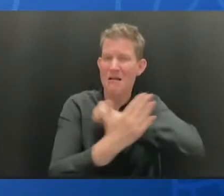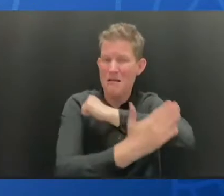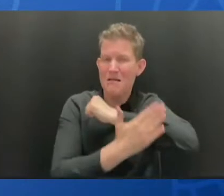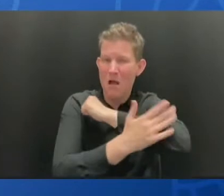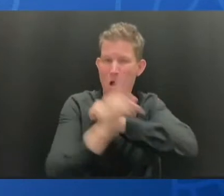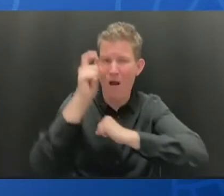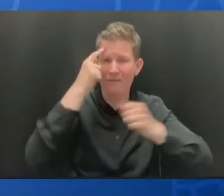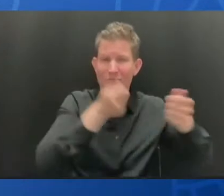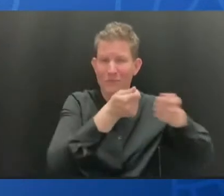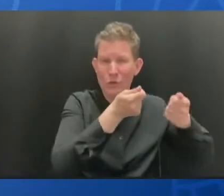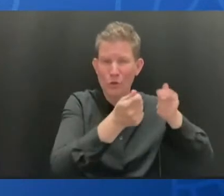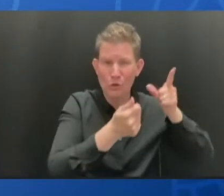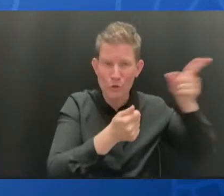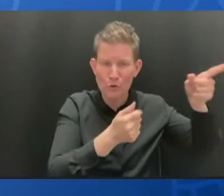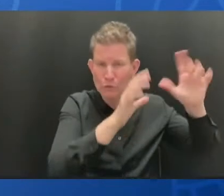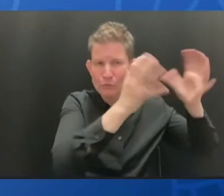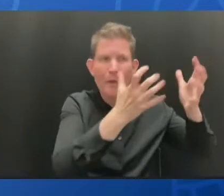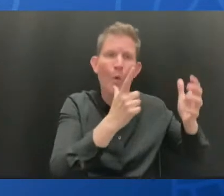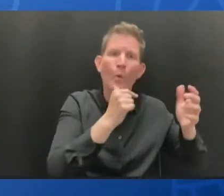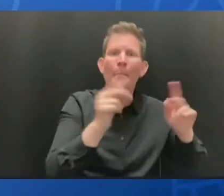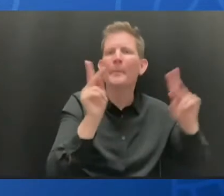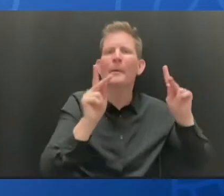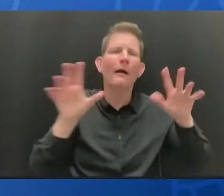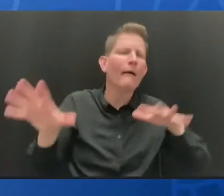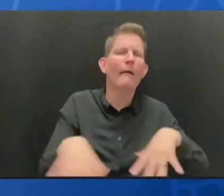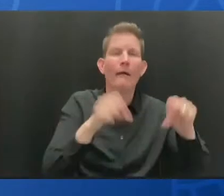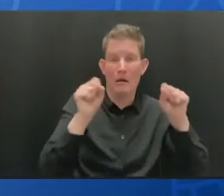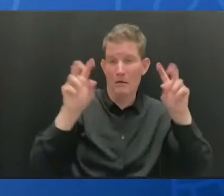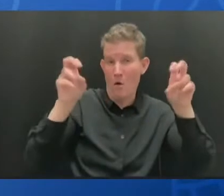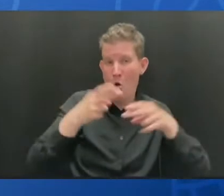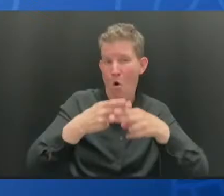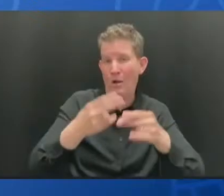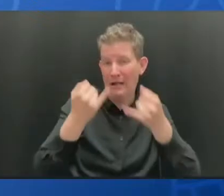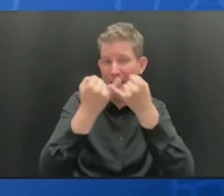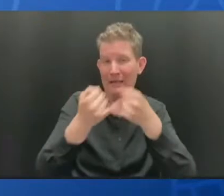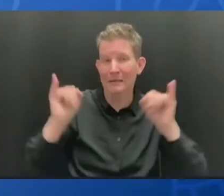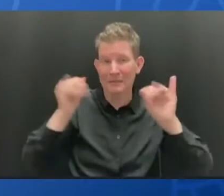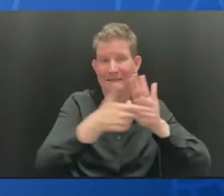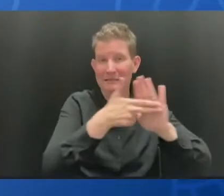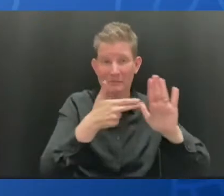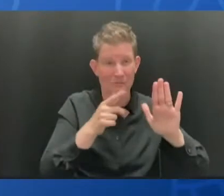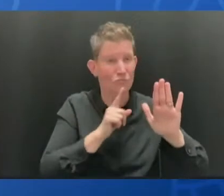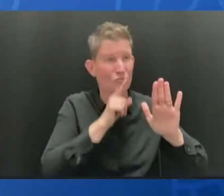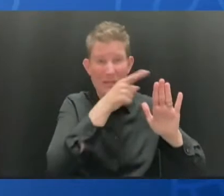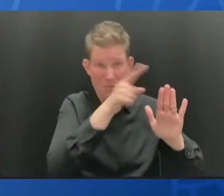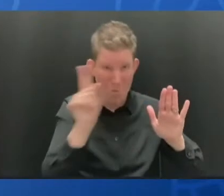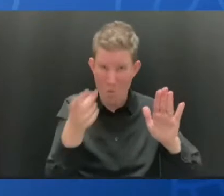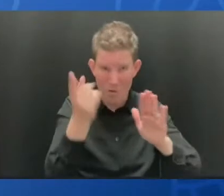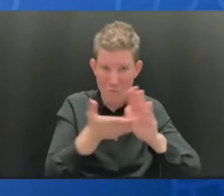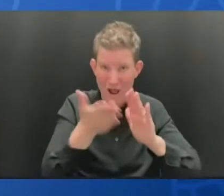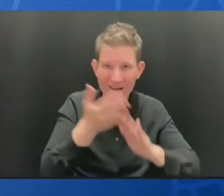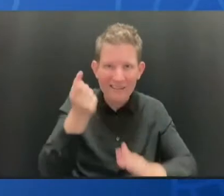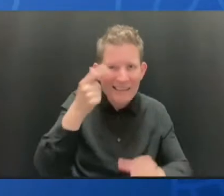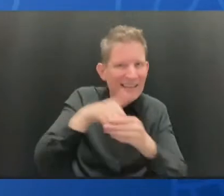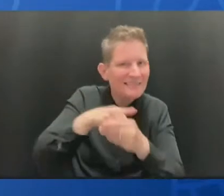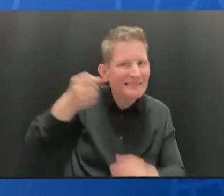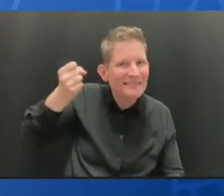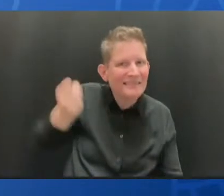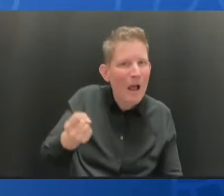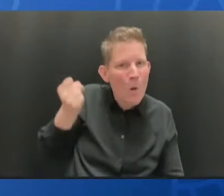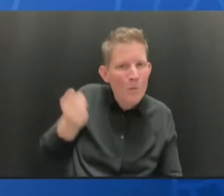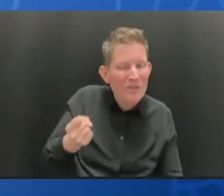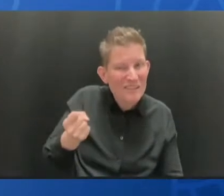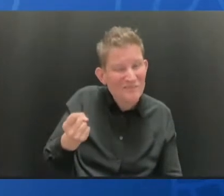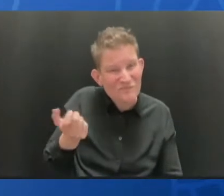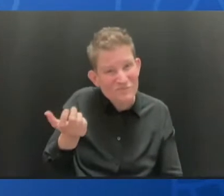independent, and that it is only operating in the South, deliberately designed with 4